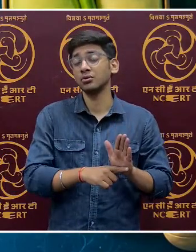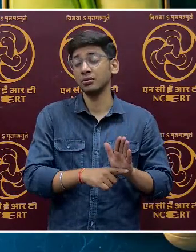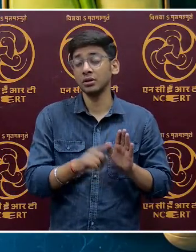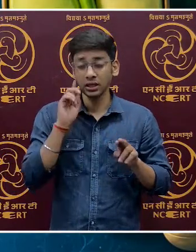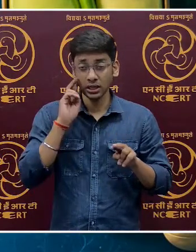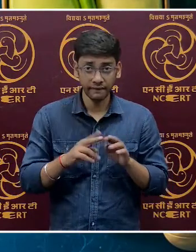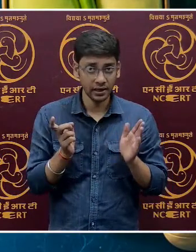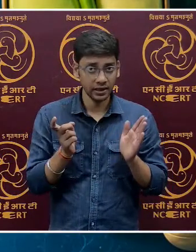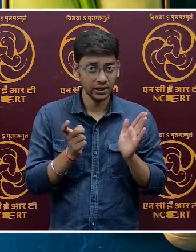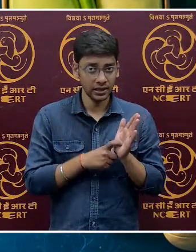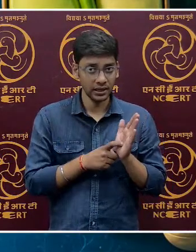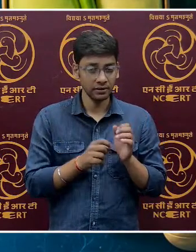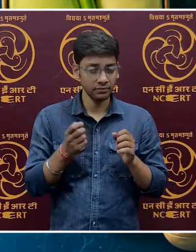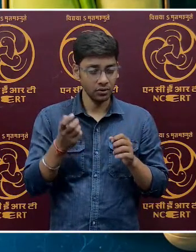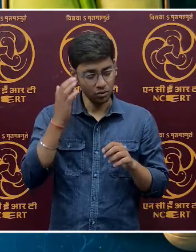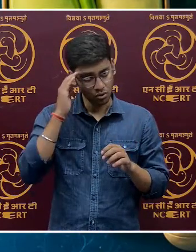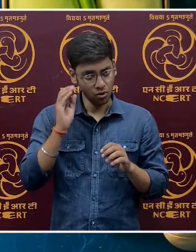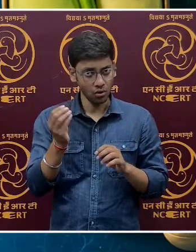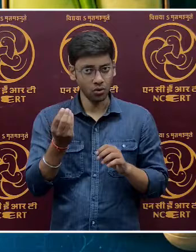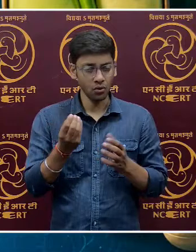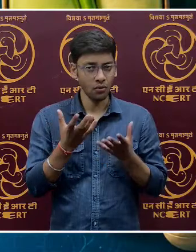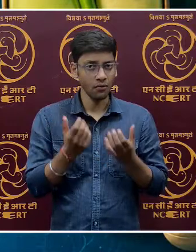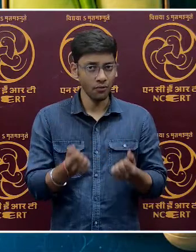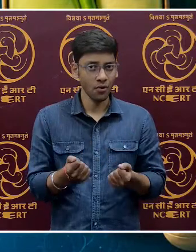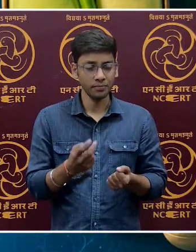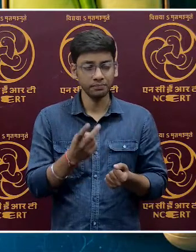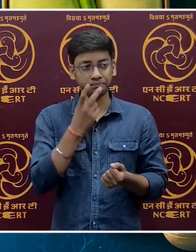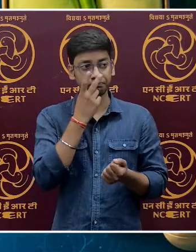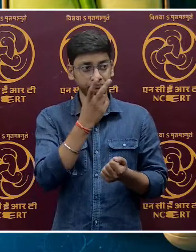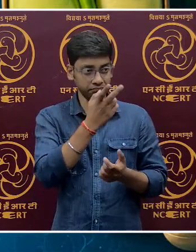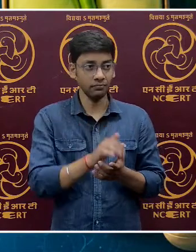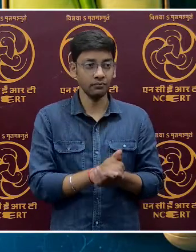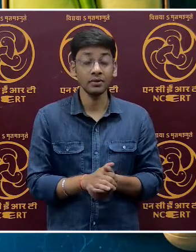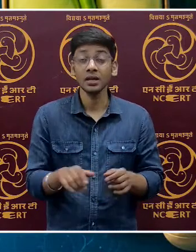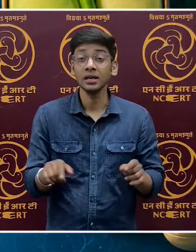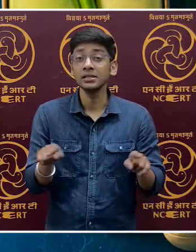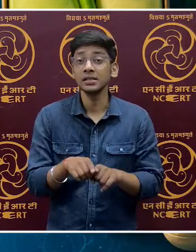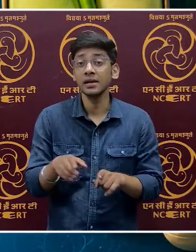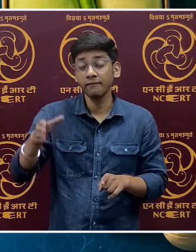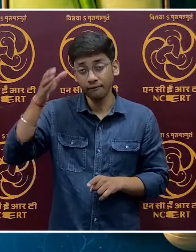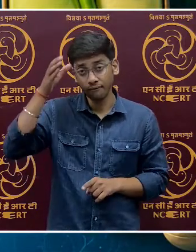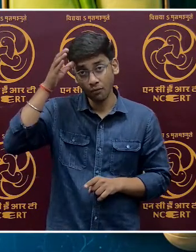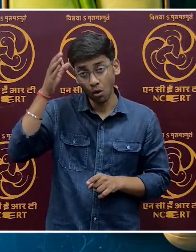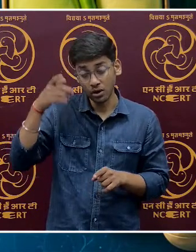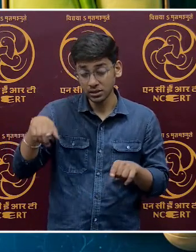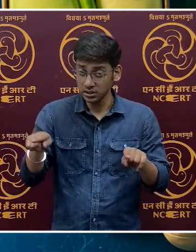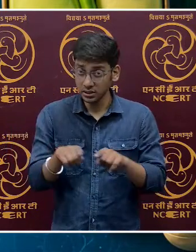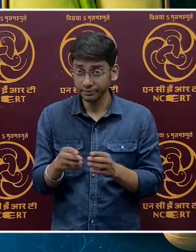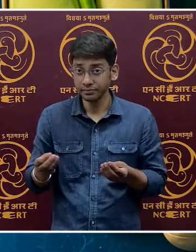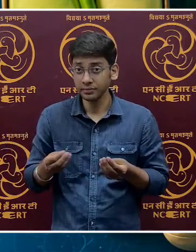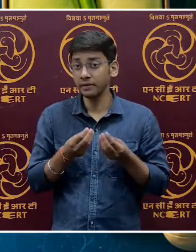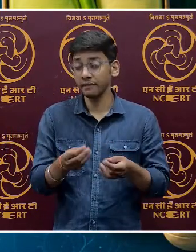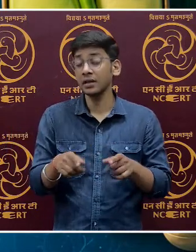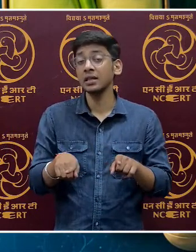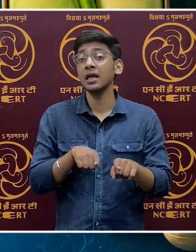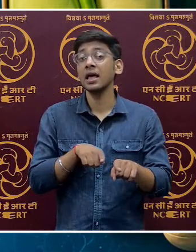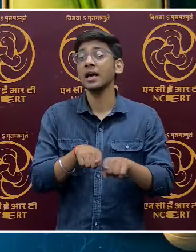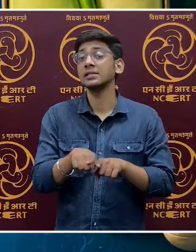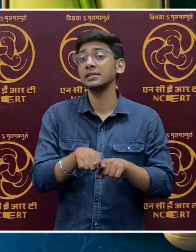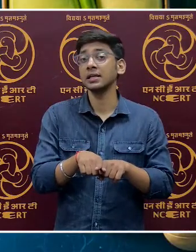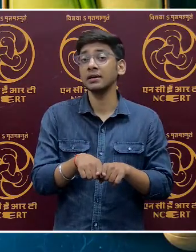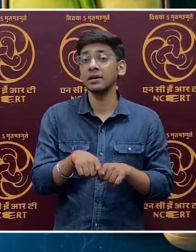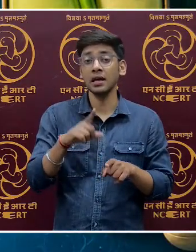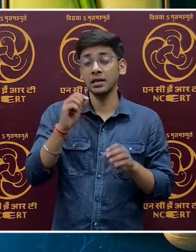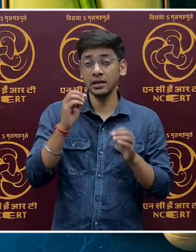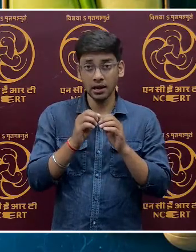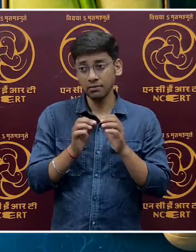click and know more about it, you can see the same concept is given with this example, with the labeling given in